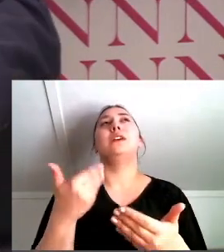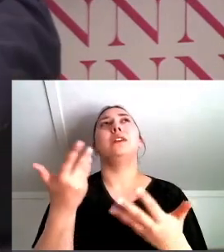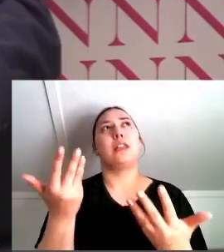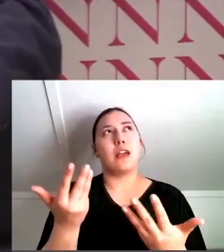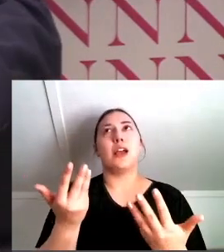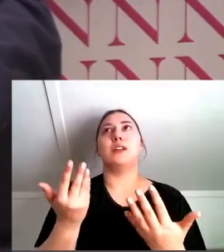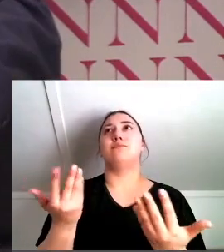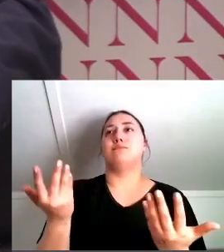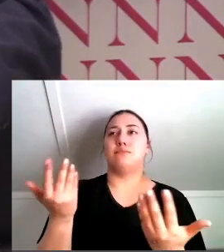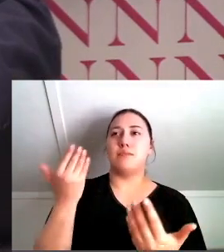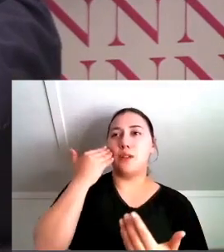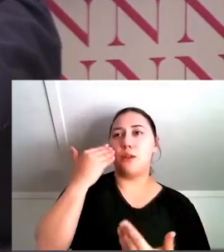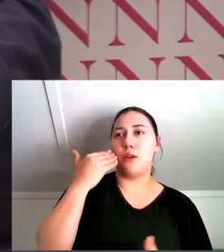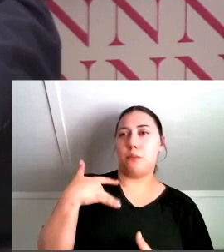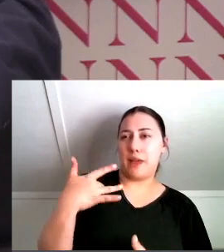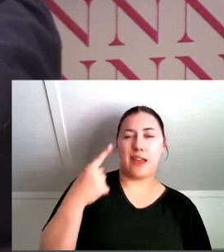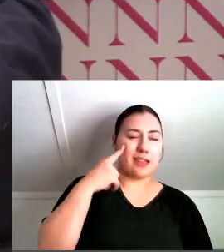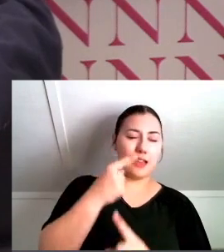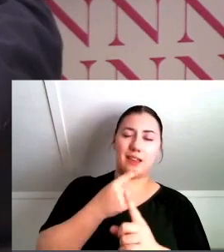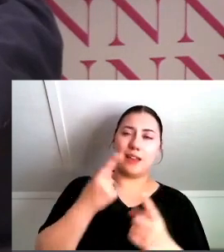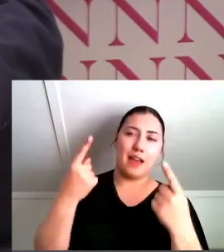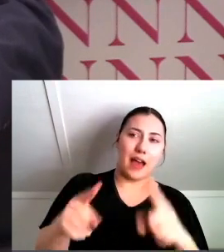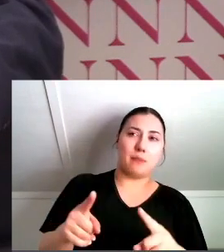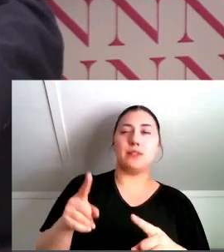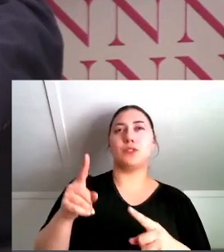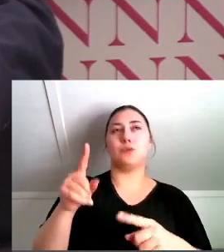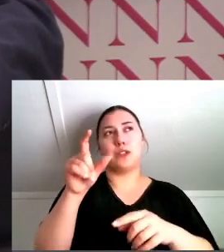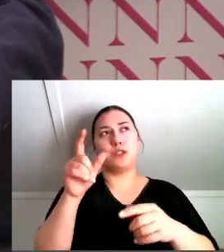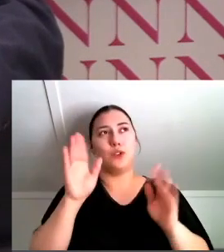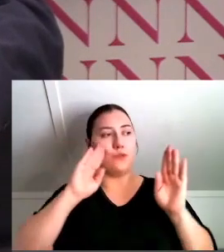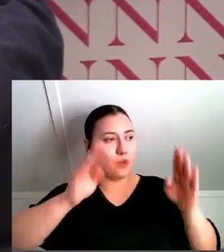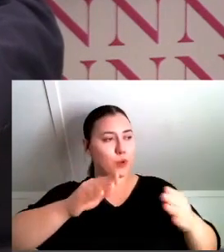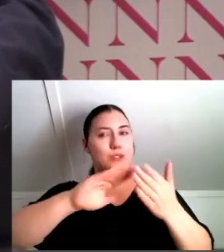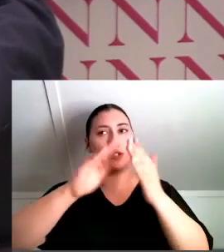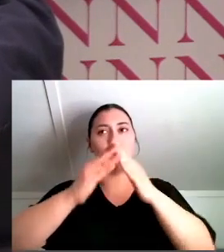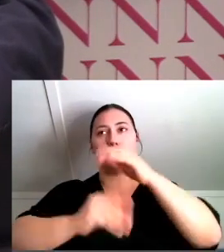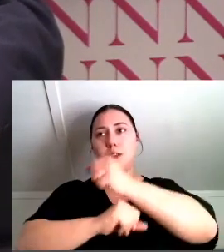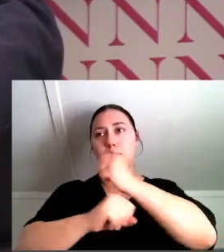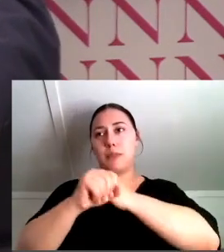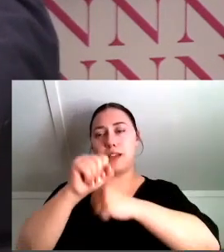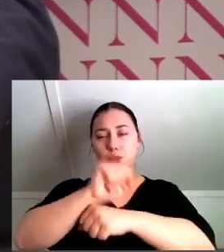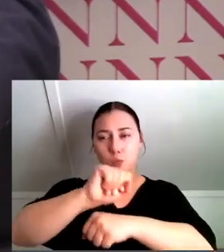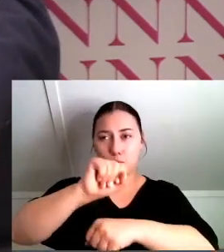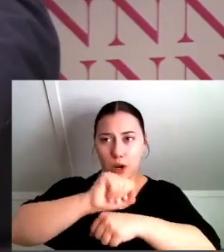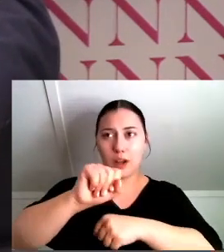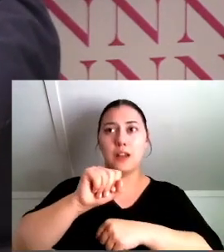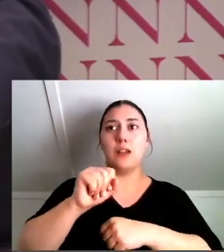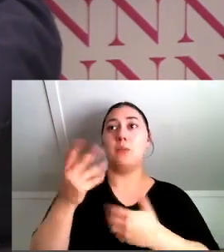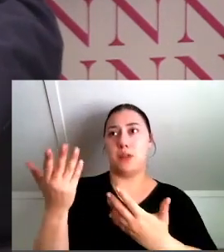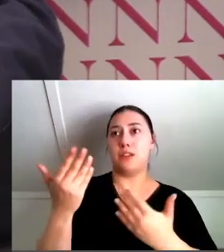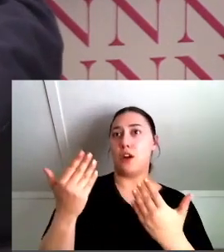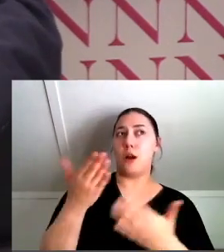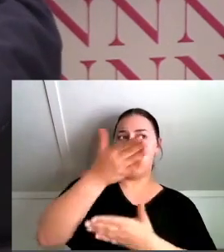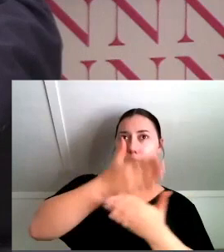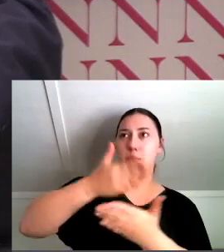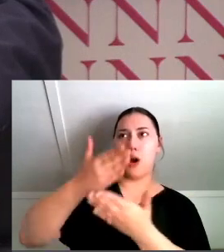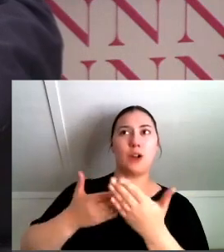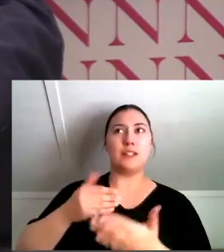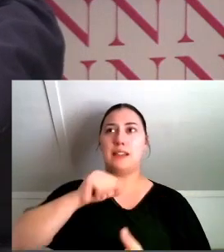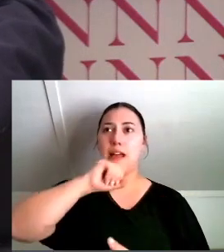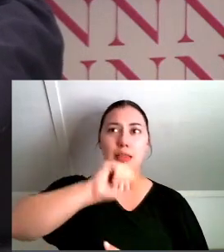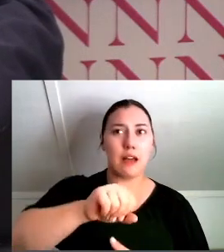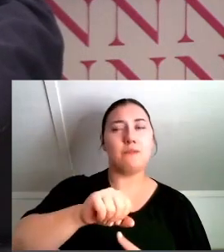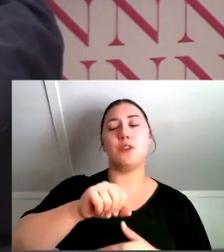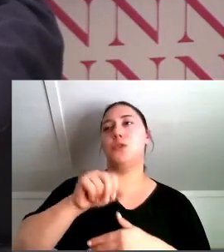place when you're doing community-based work, where like there are elements of the university or the institution that love you, and elements of the university that